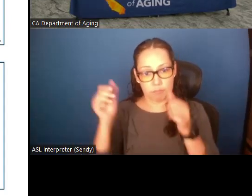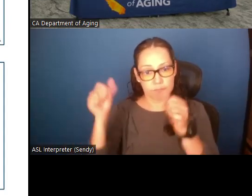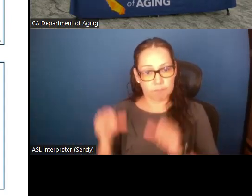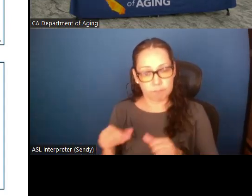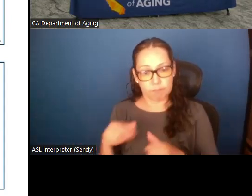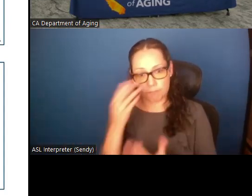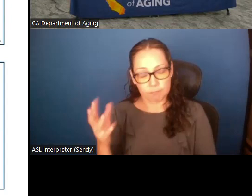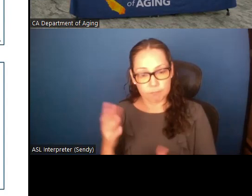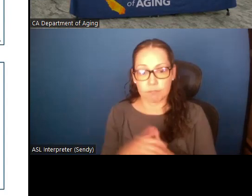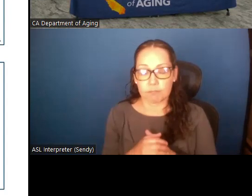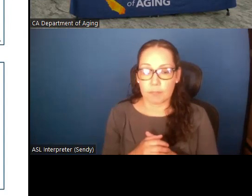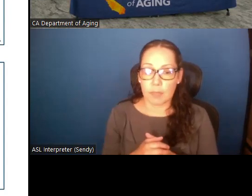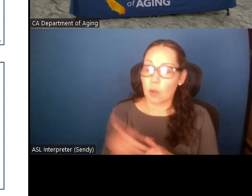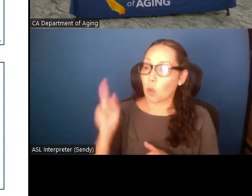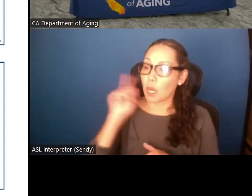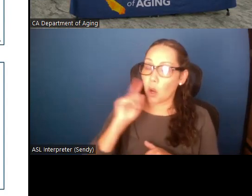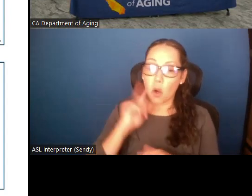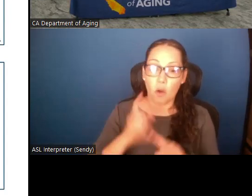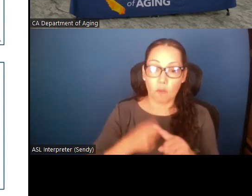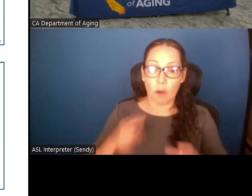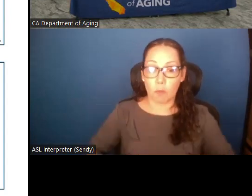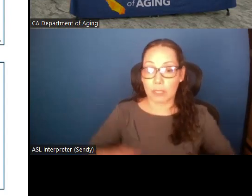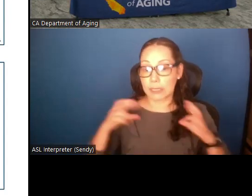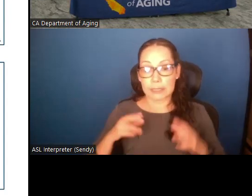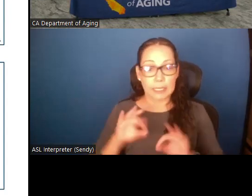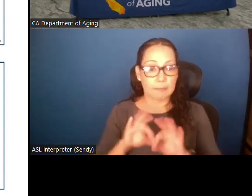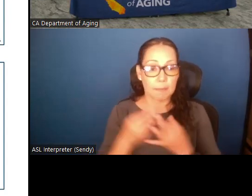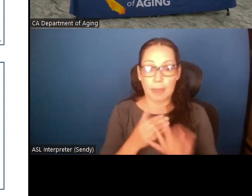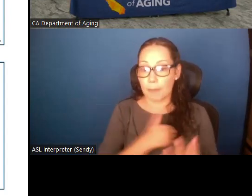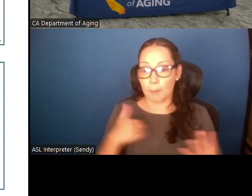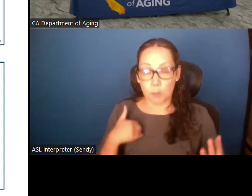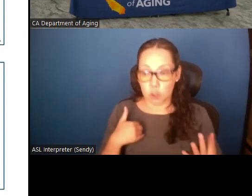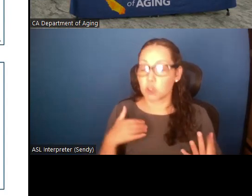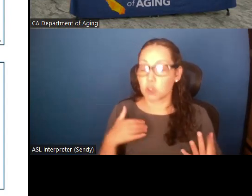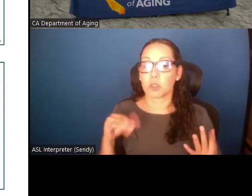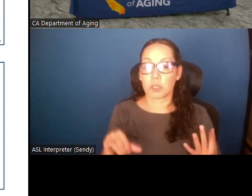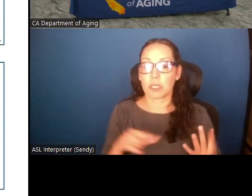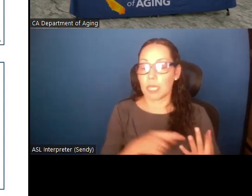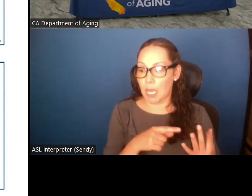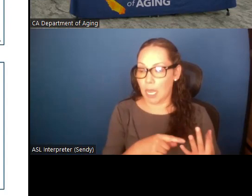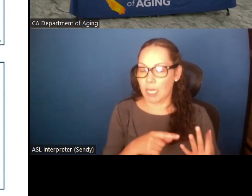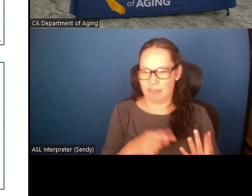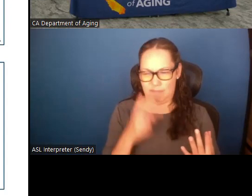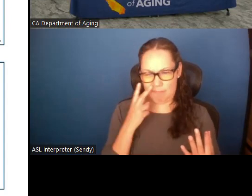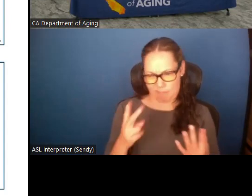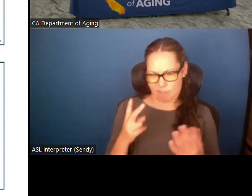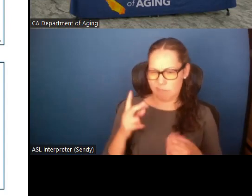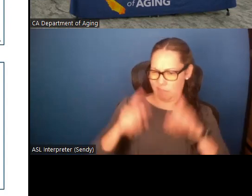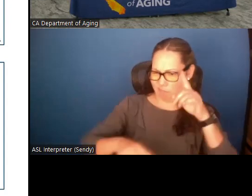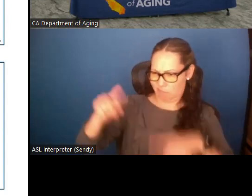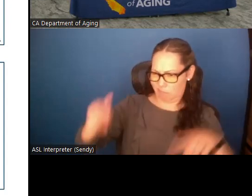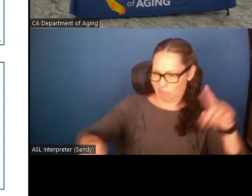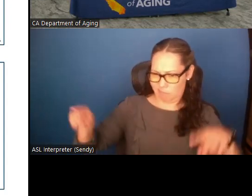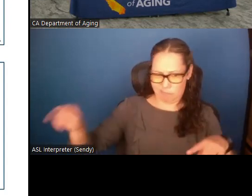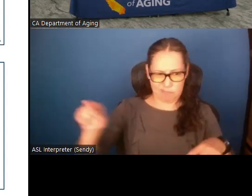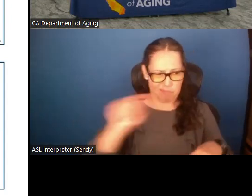we've heard from residents and family members that there was pretty significant variance among facilities in terms